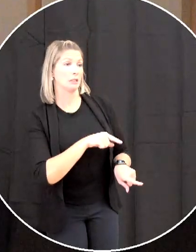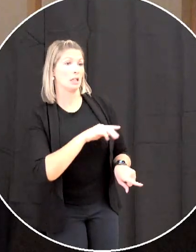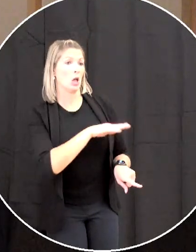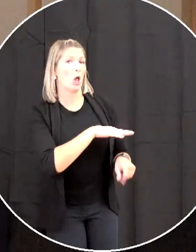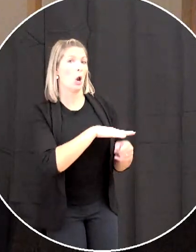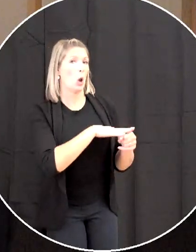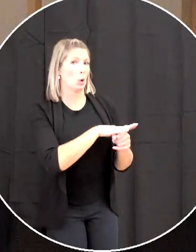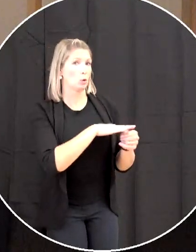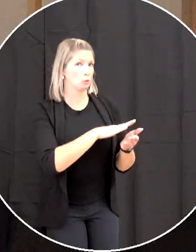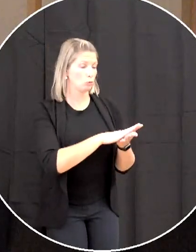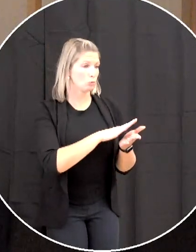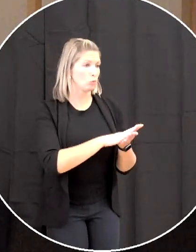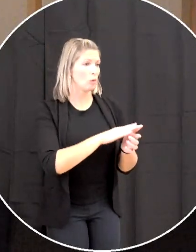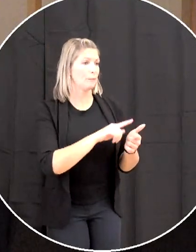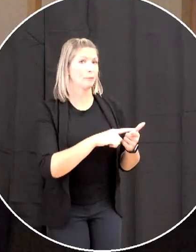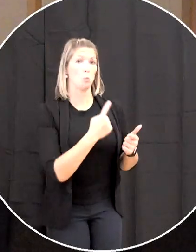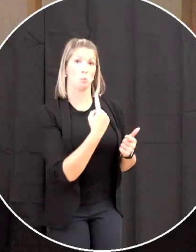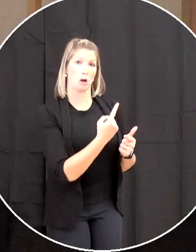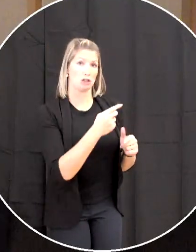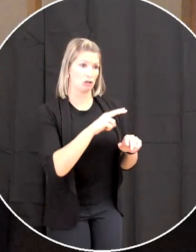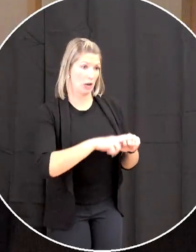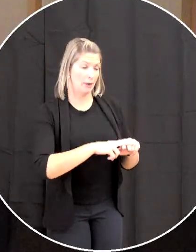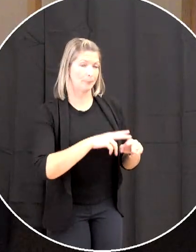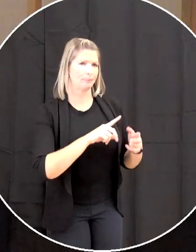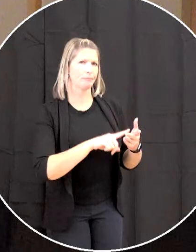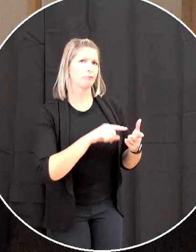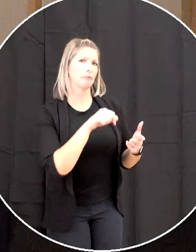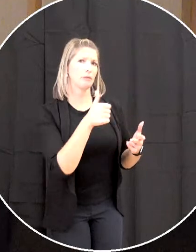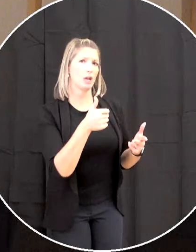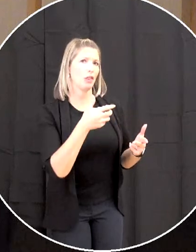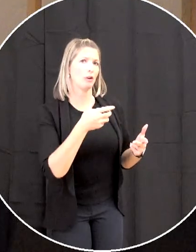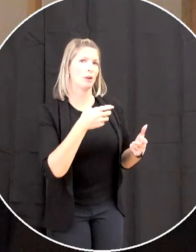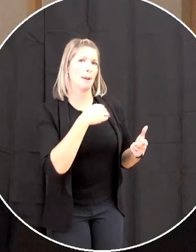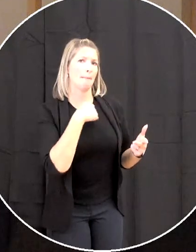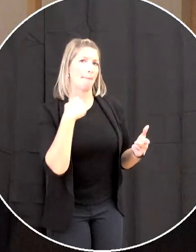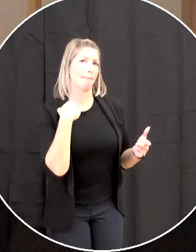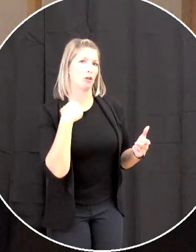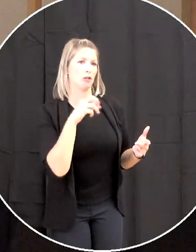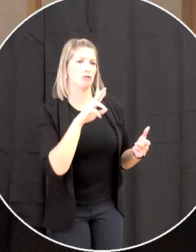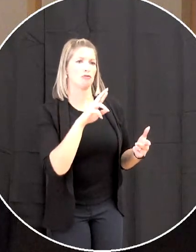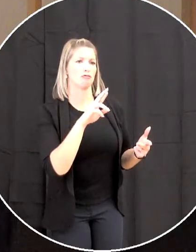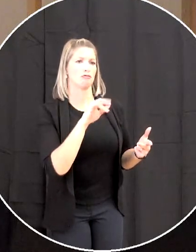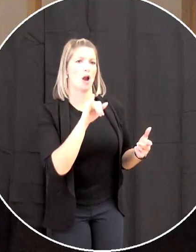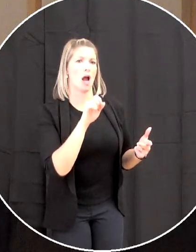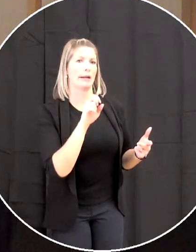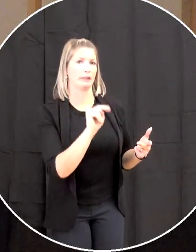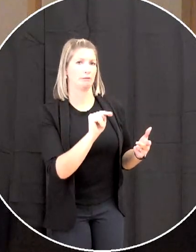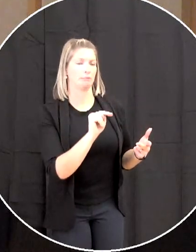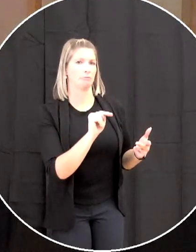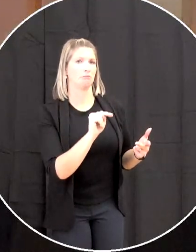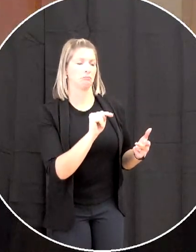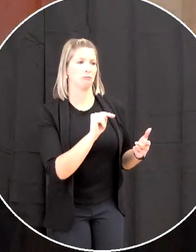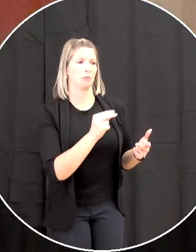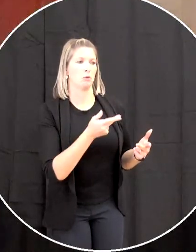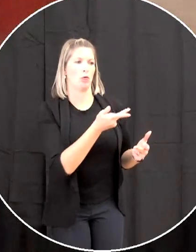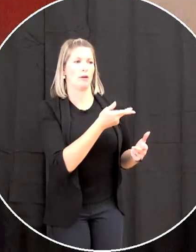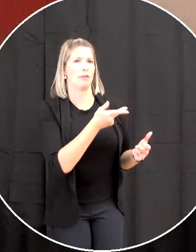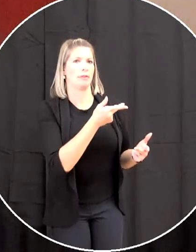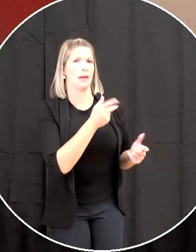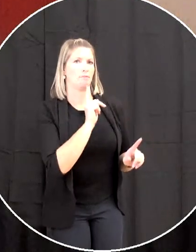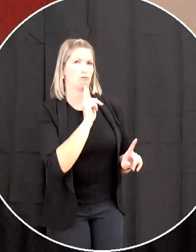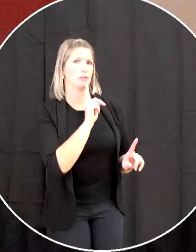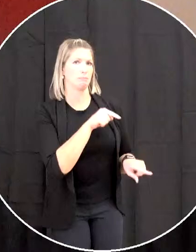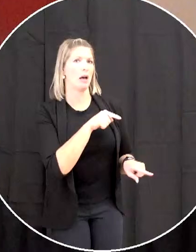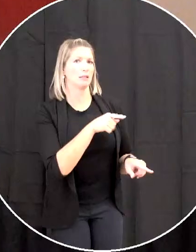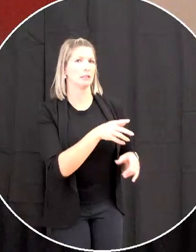one other member, I think it was Trustee Ryan, who queried it. So we did provide the correspondence to those individuals.